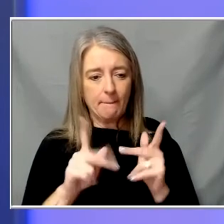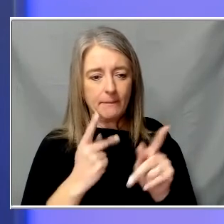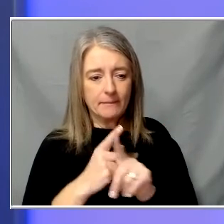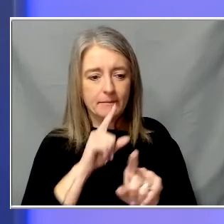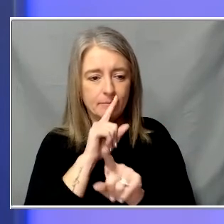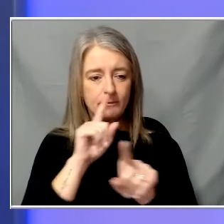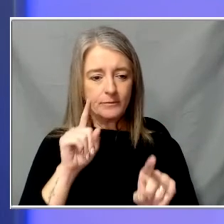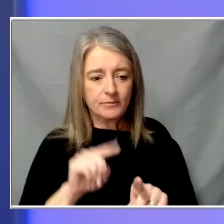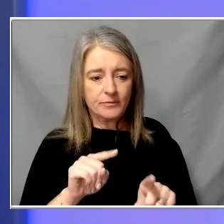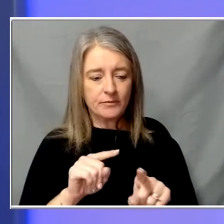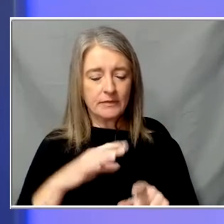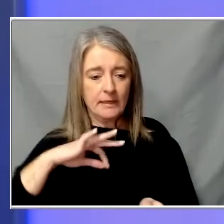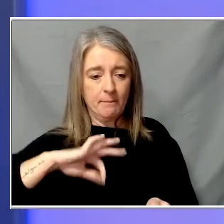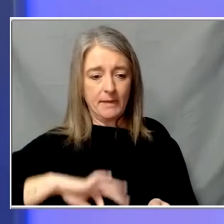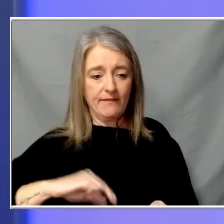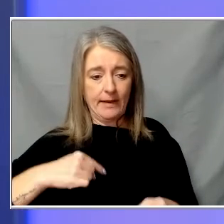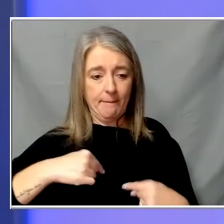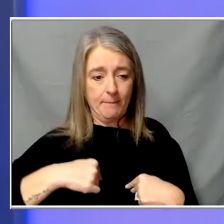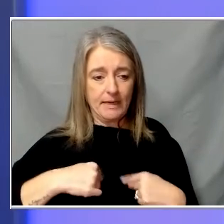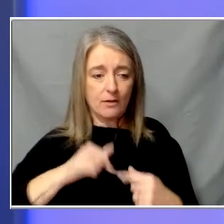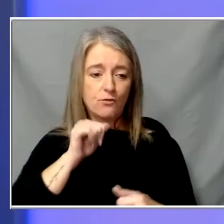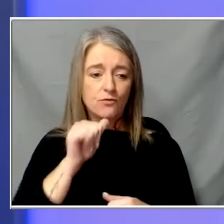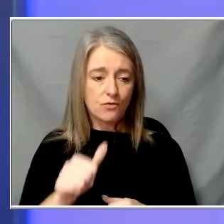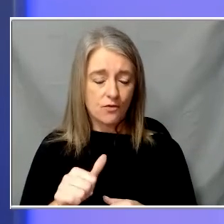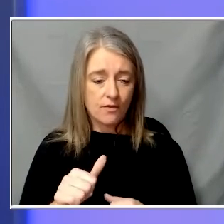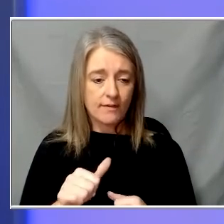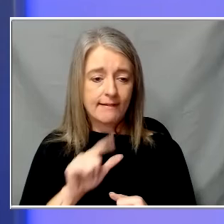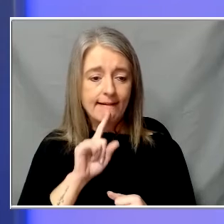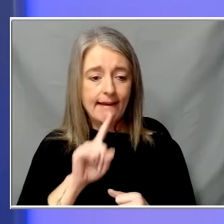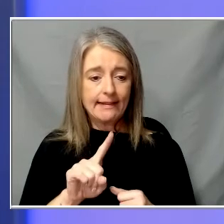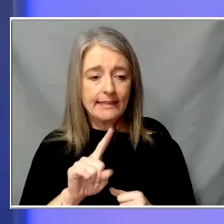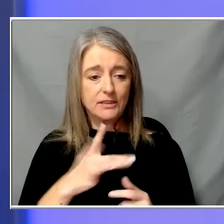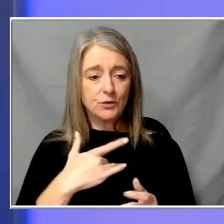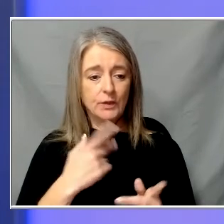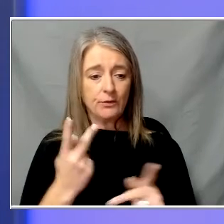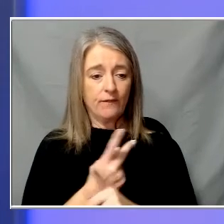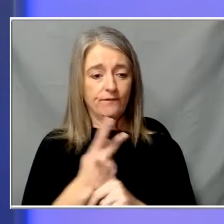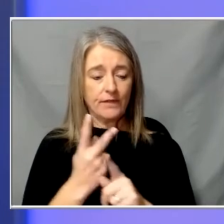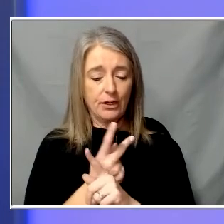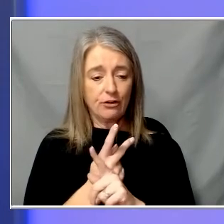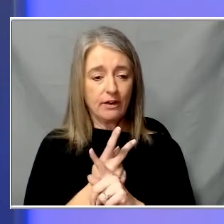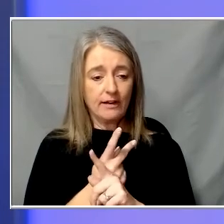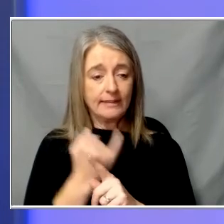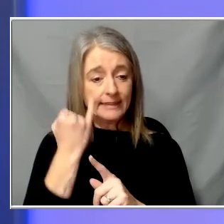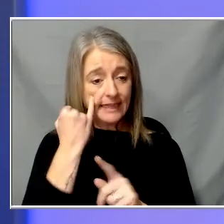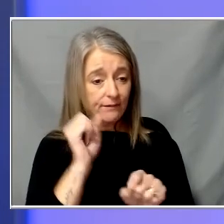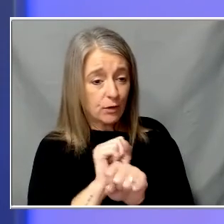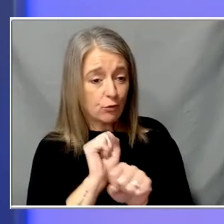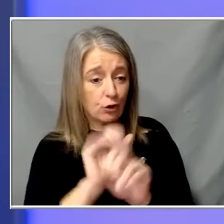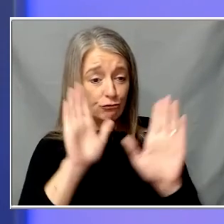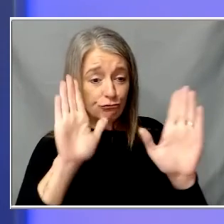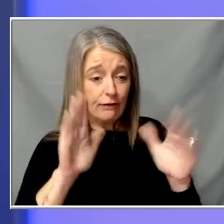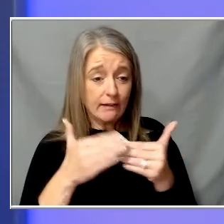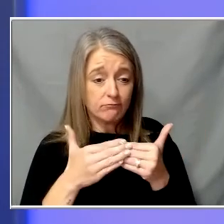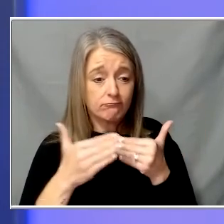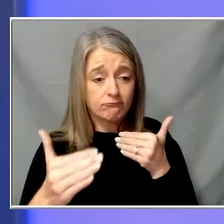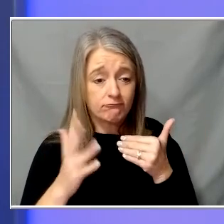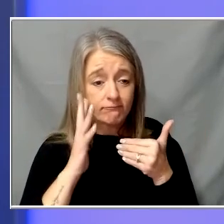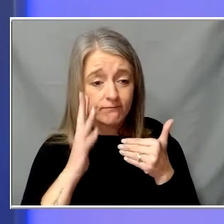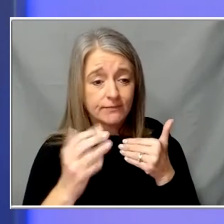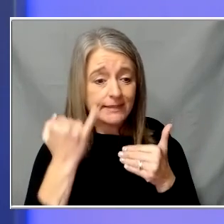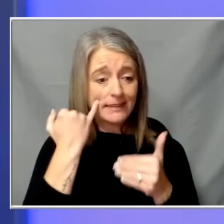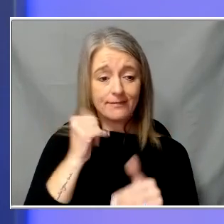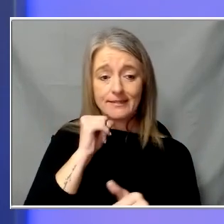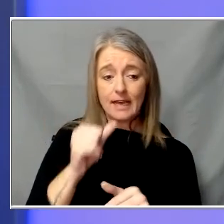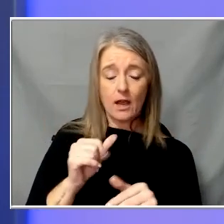it benefited me or not. At least we'll figure out, if it works, great, let's do that in the future. If not, what